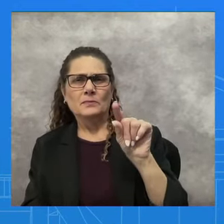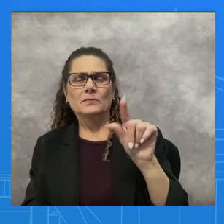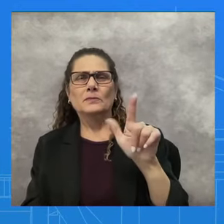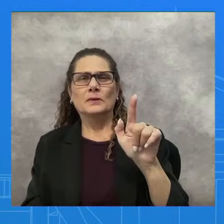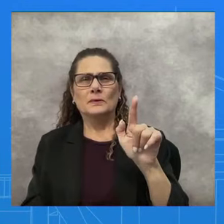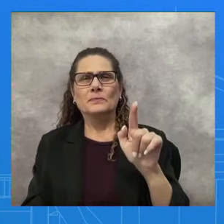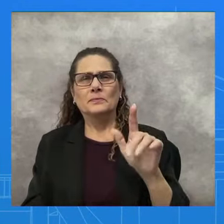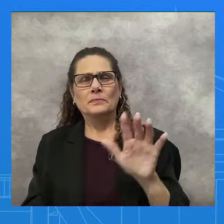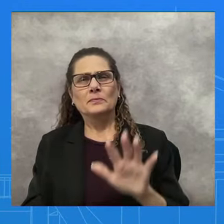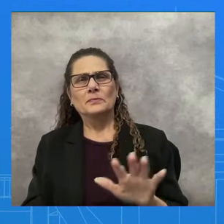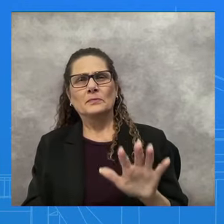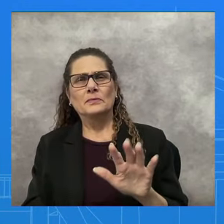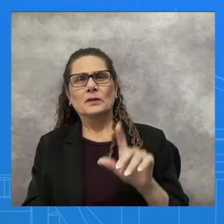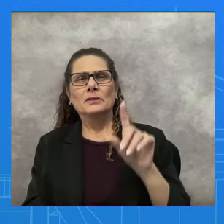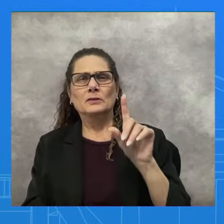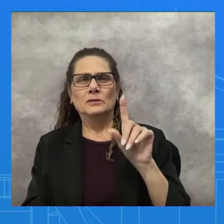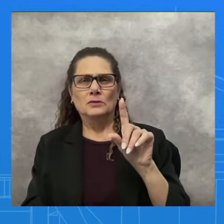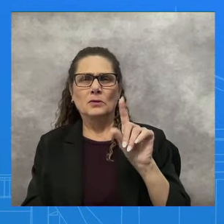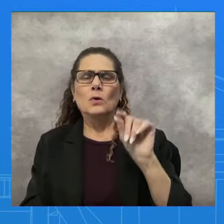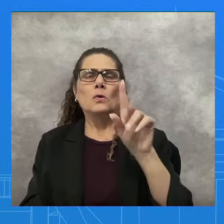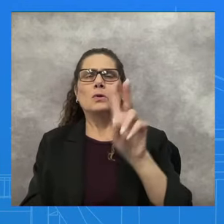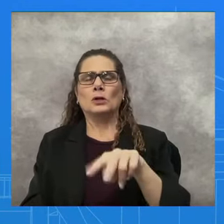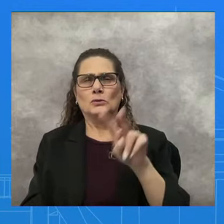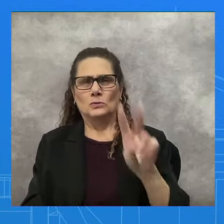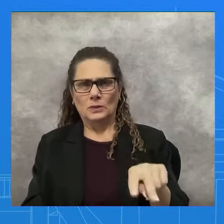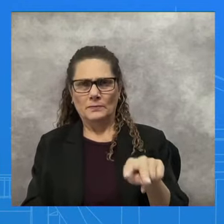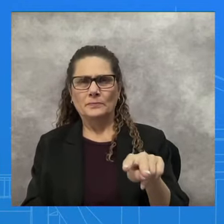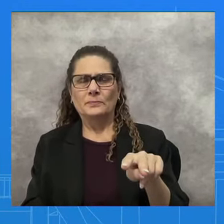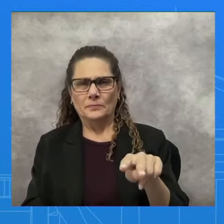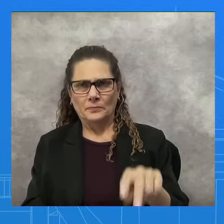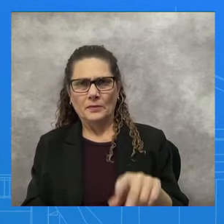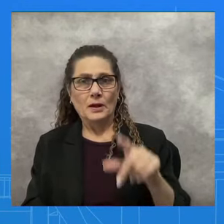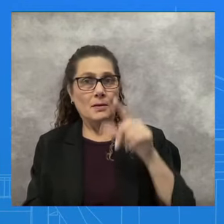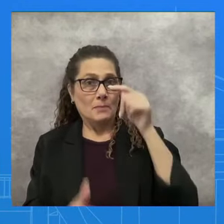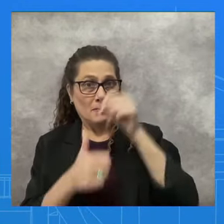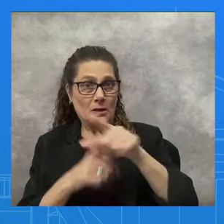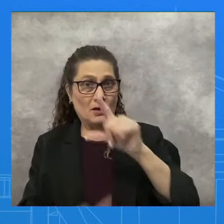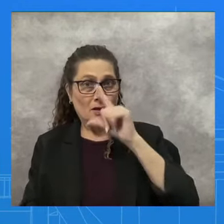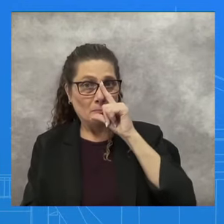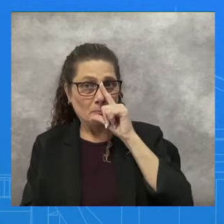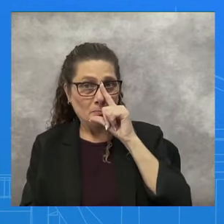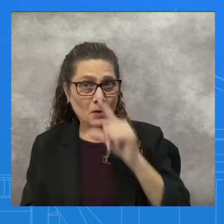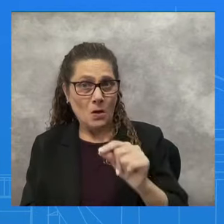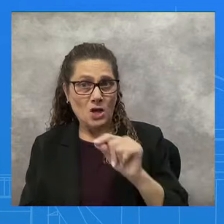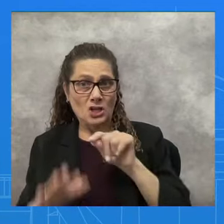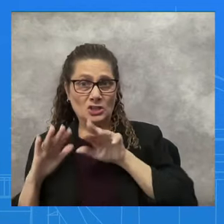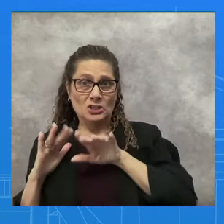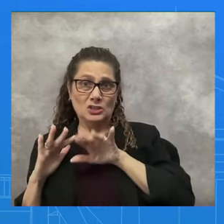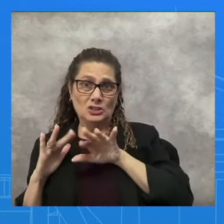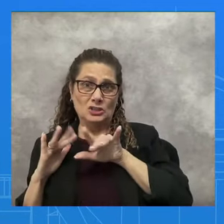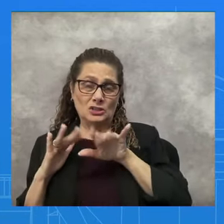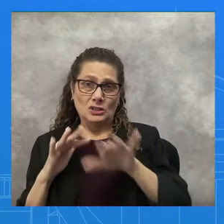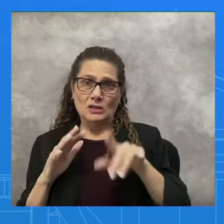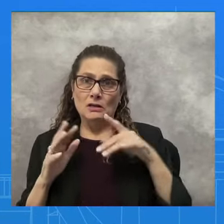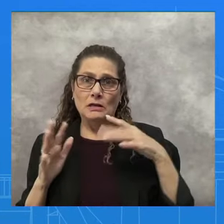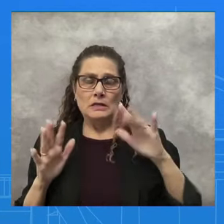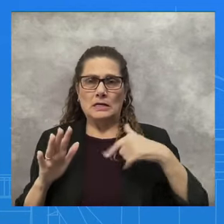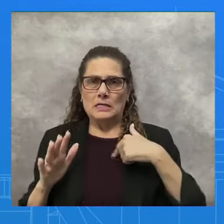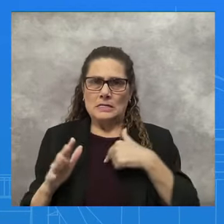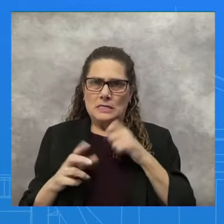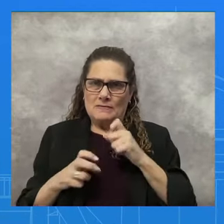22, when Putin invaded Ukraine. We have been very careful and deliberate about what we decide